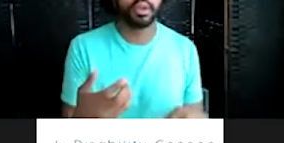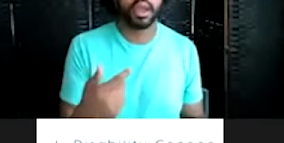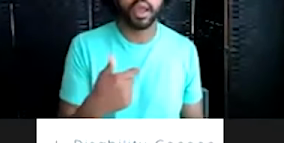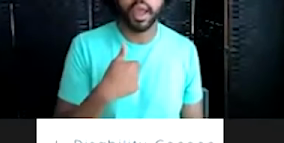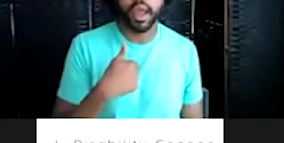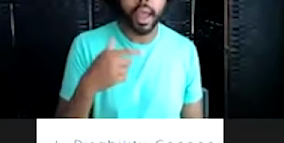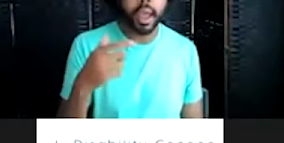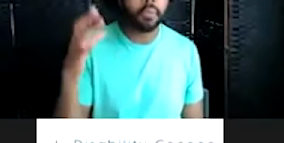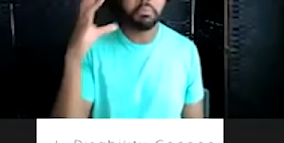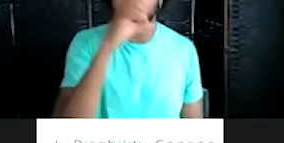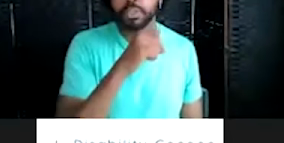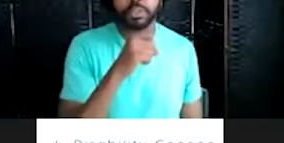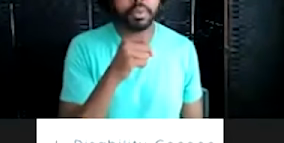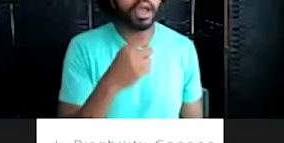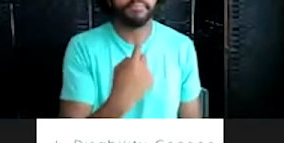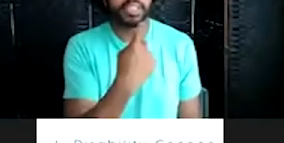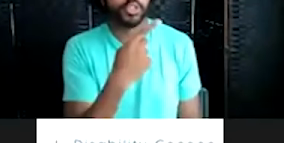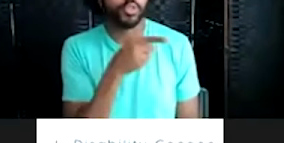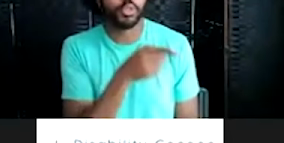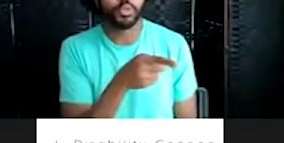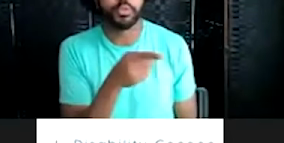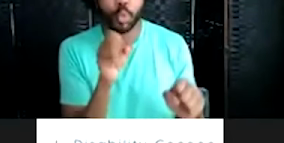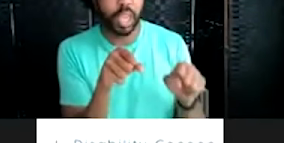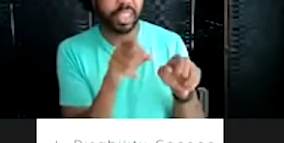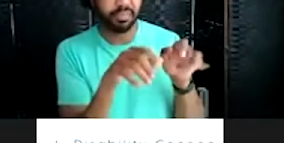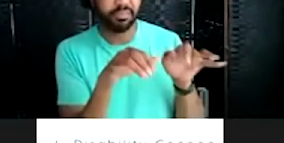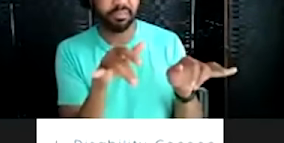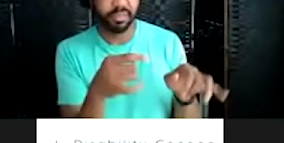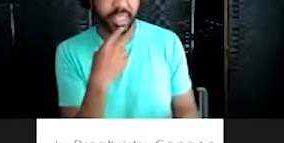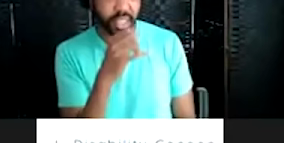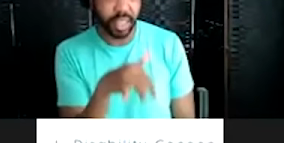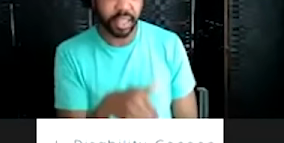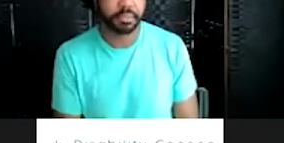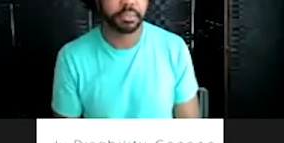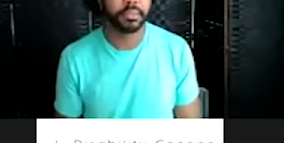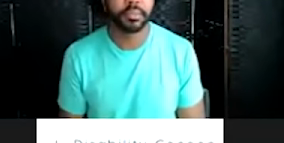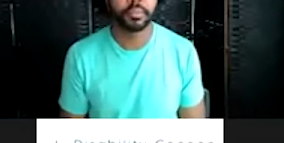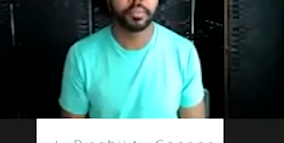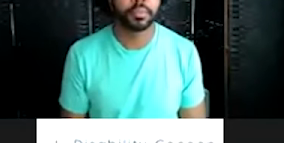missed you, for instance, okay?